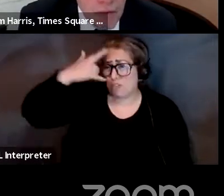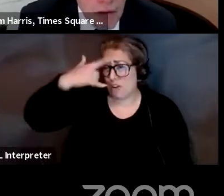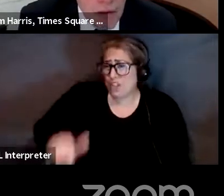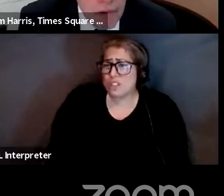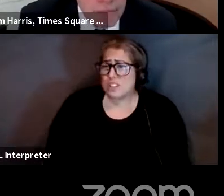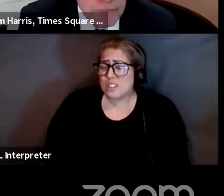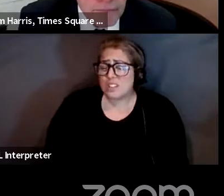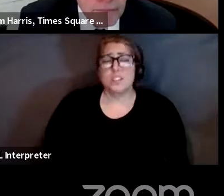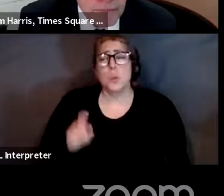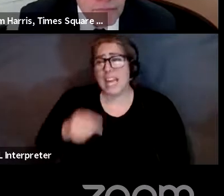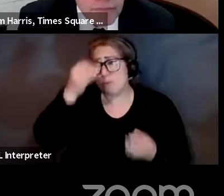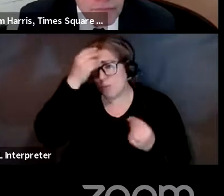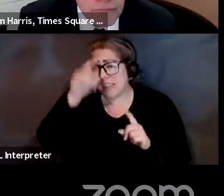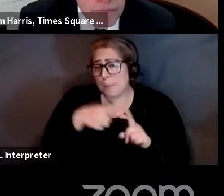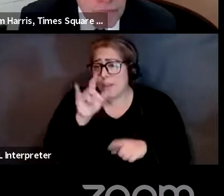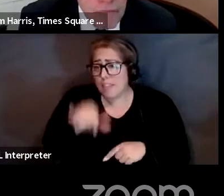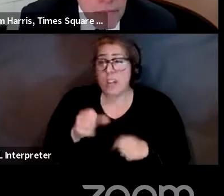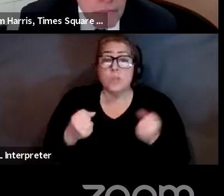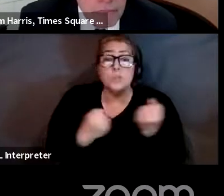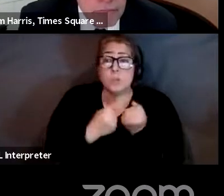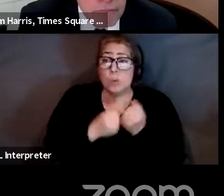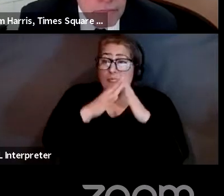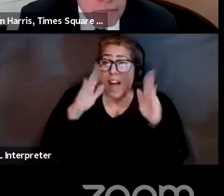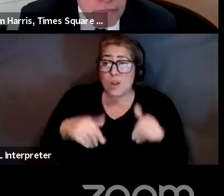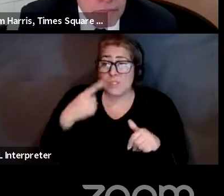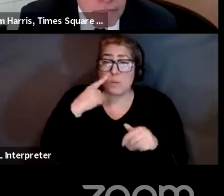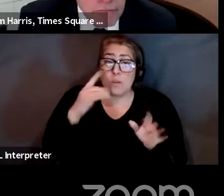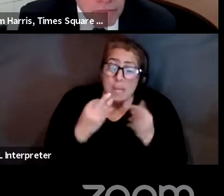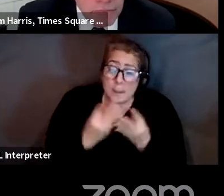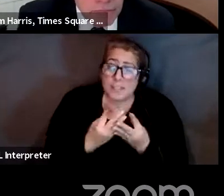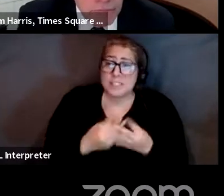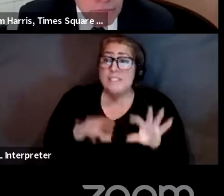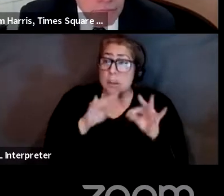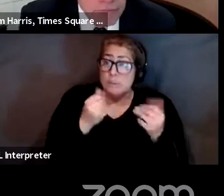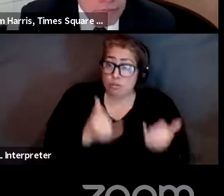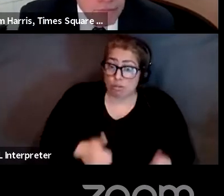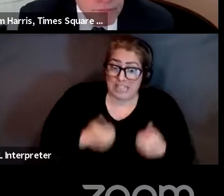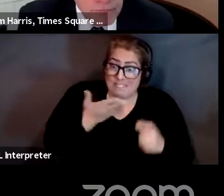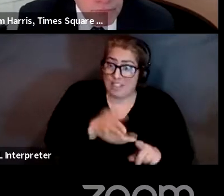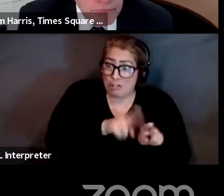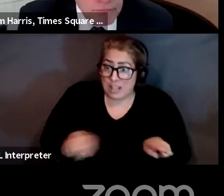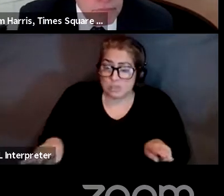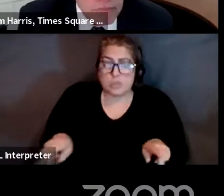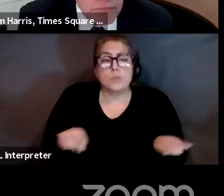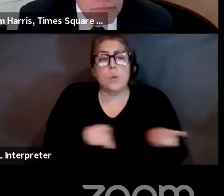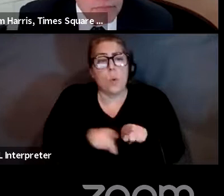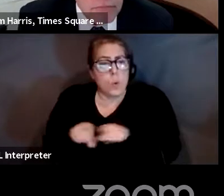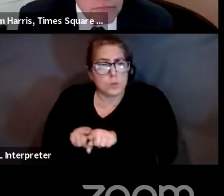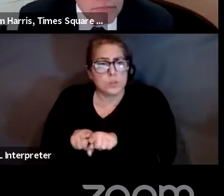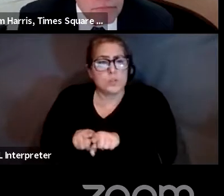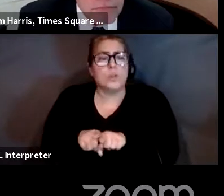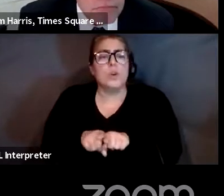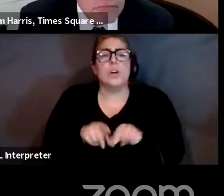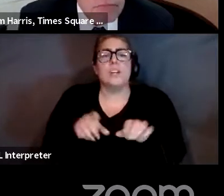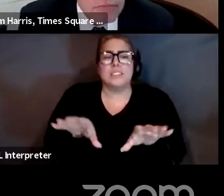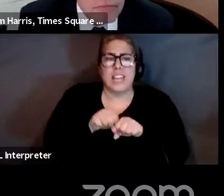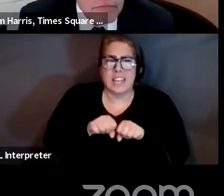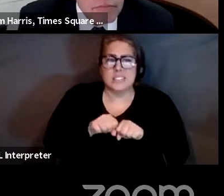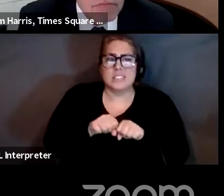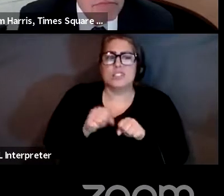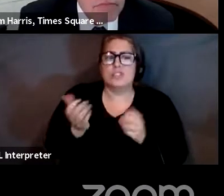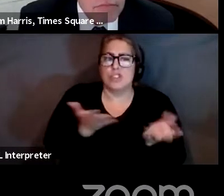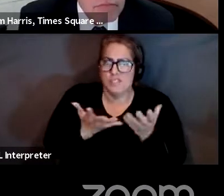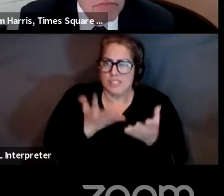yes, so supportive housing for families that are currently in shelter take also the service needs of the